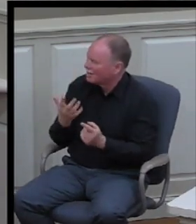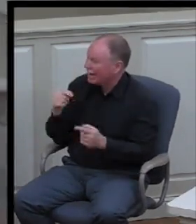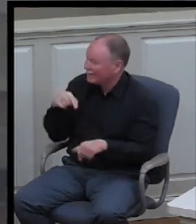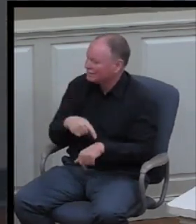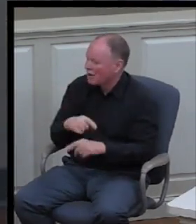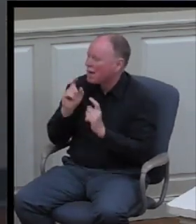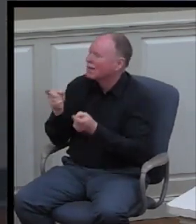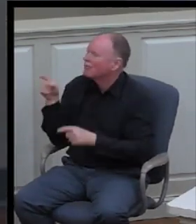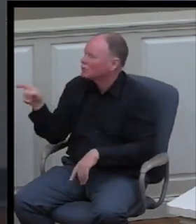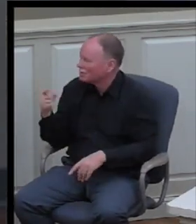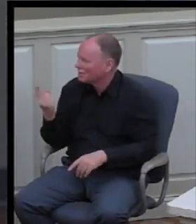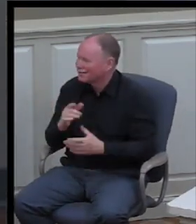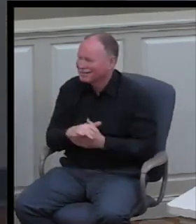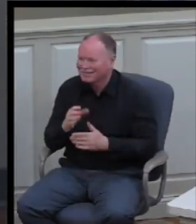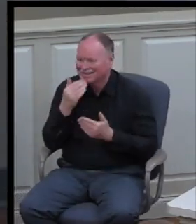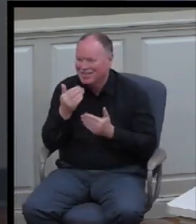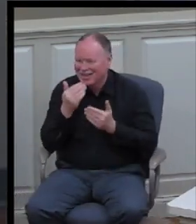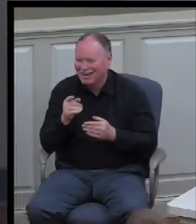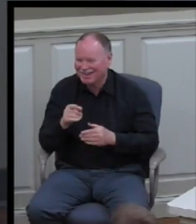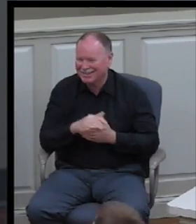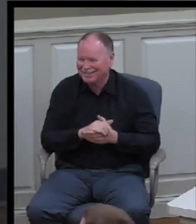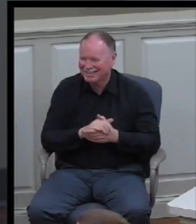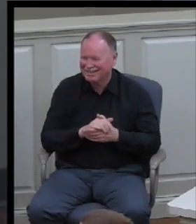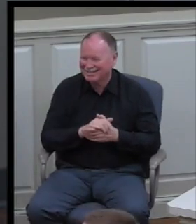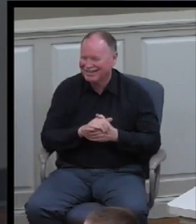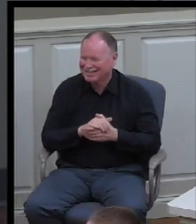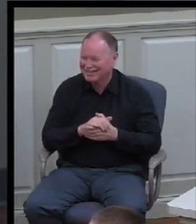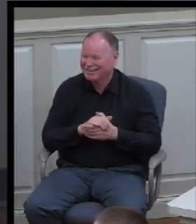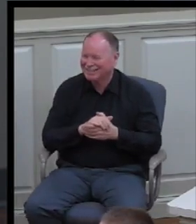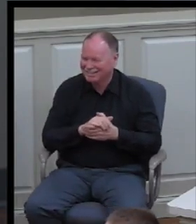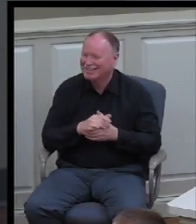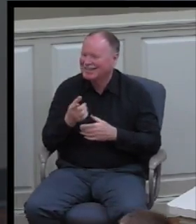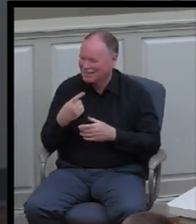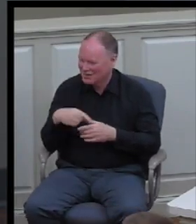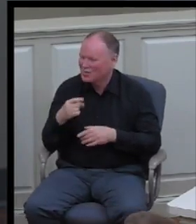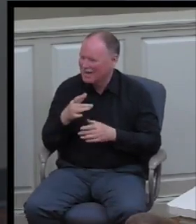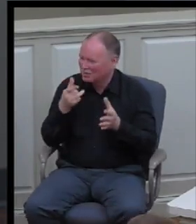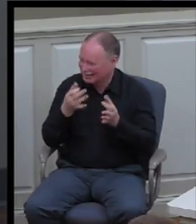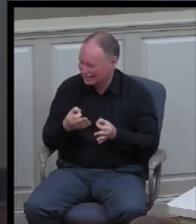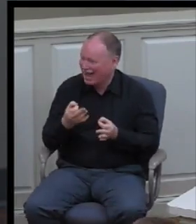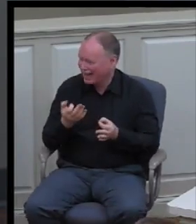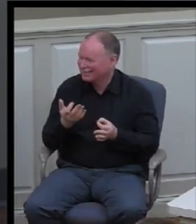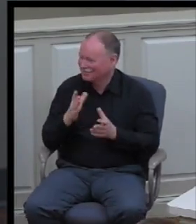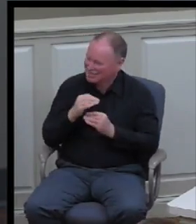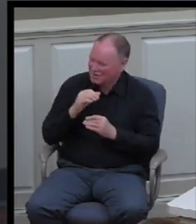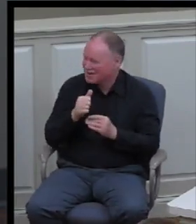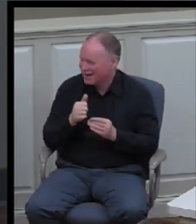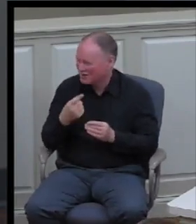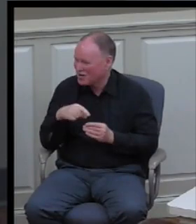time, I'm giving something away. Yeah, thank you. Yeah. We'll be determining what you're doing